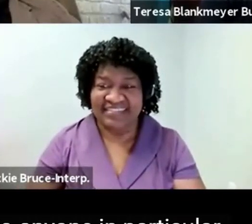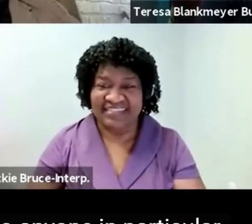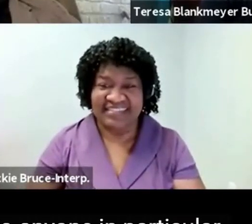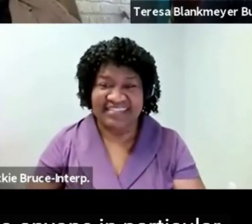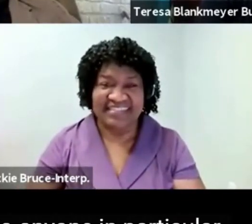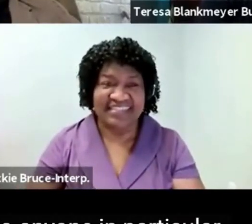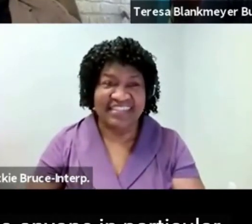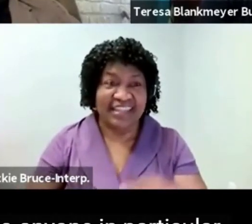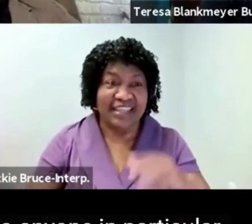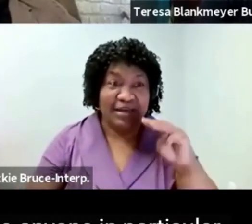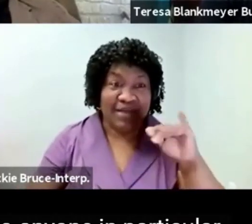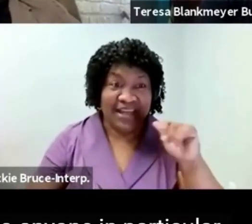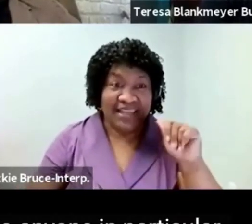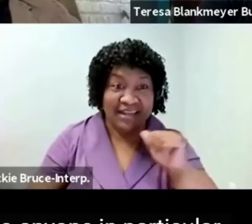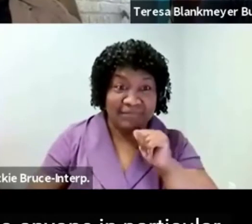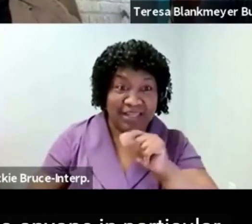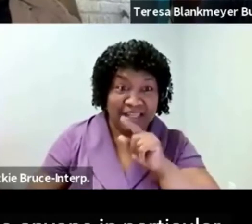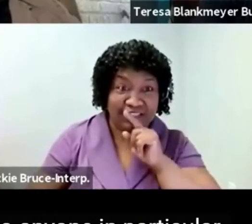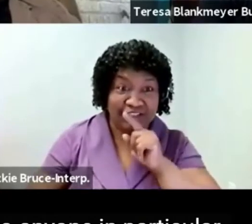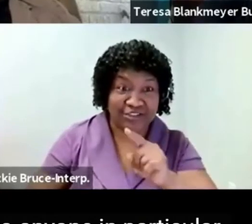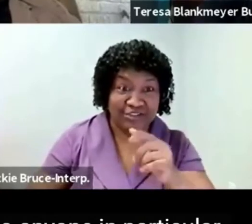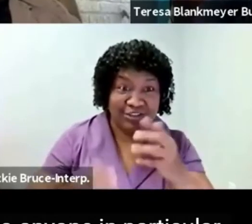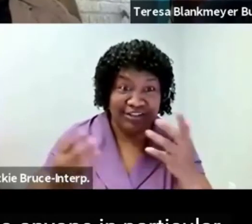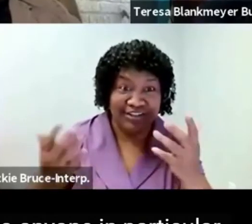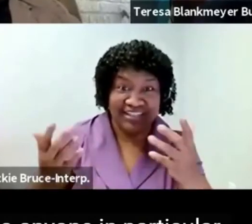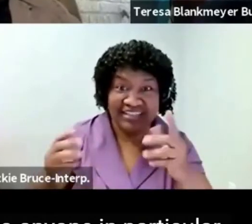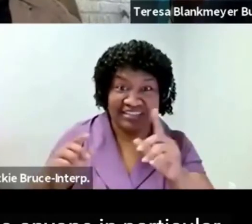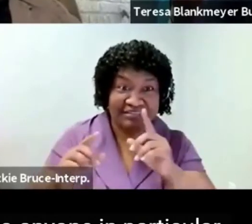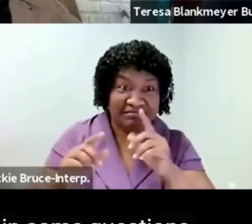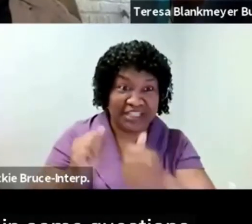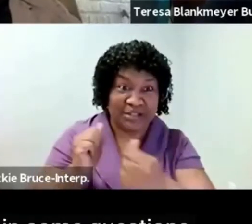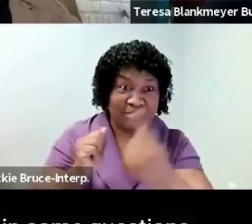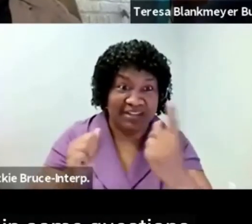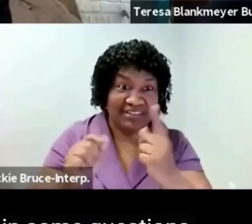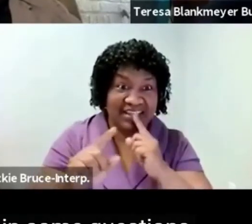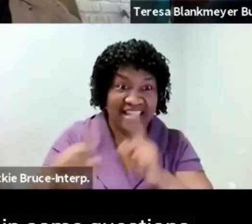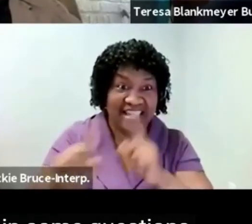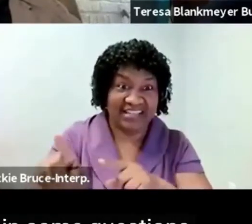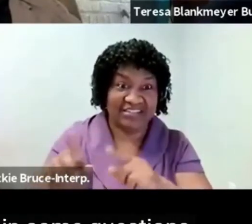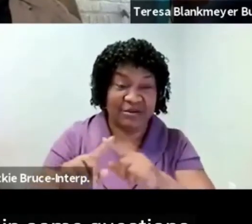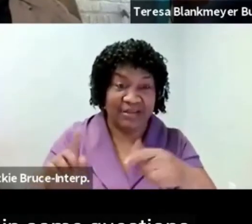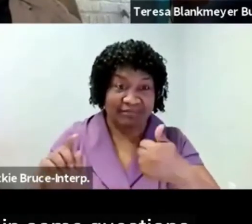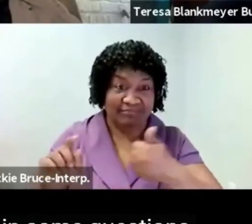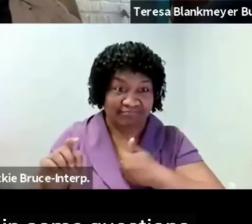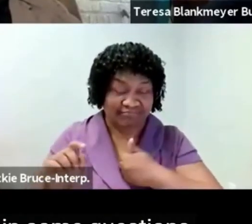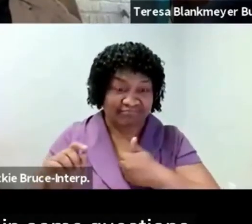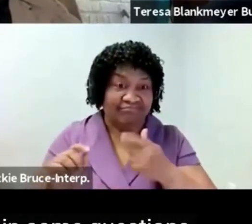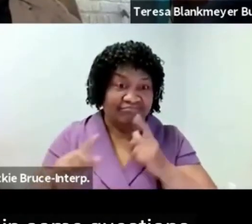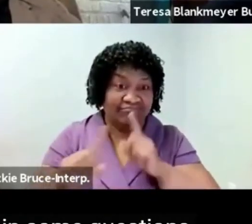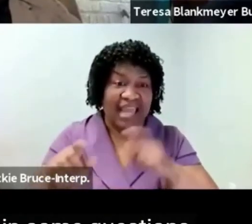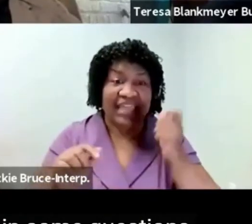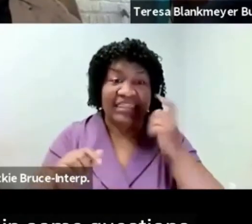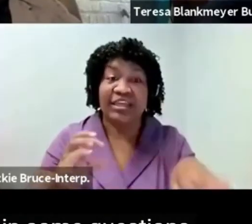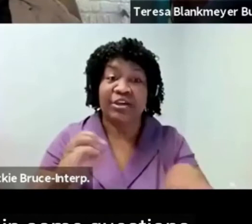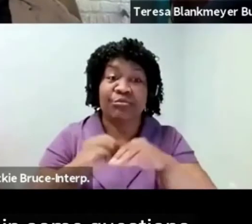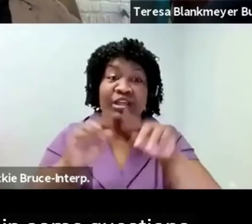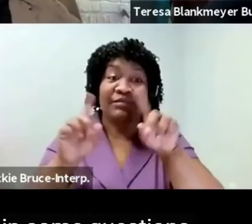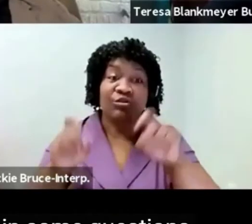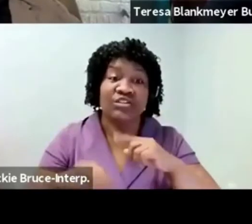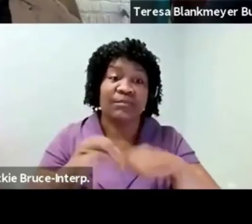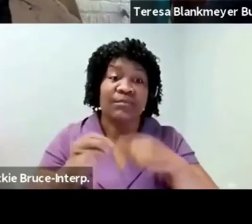And I'm not sure if it is aimed to anyone in particular, but I actually think it brings in some questions about,